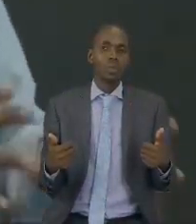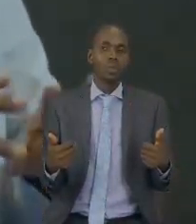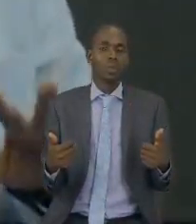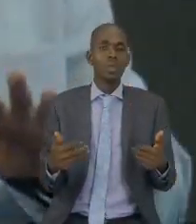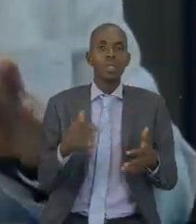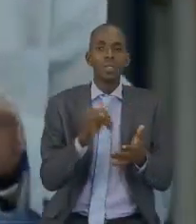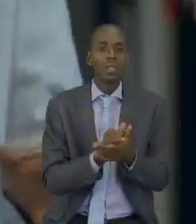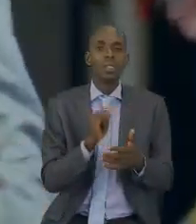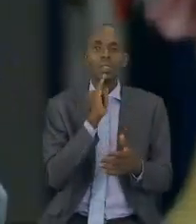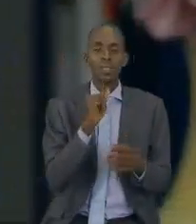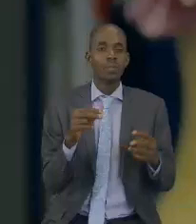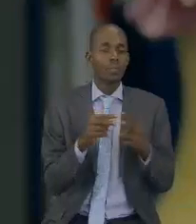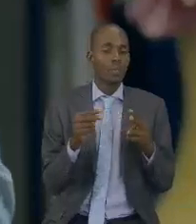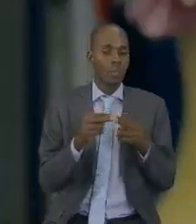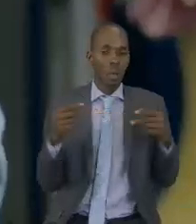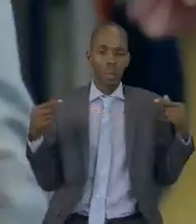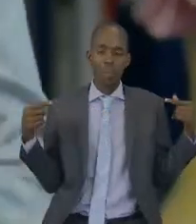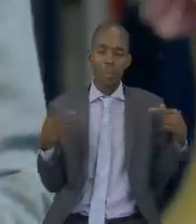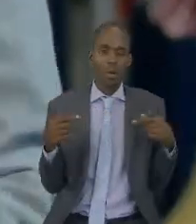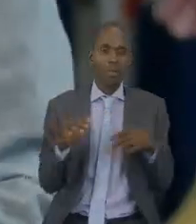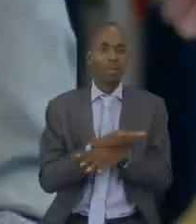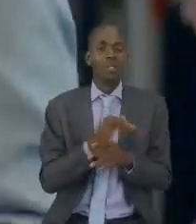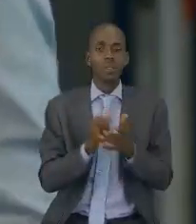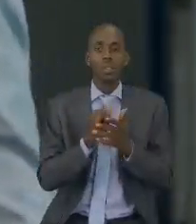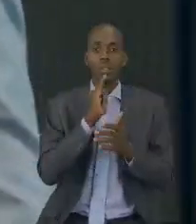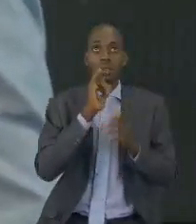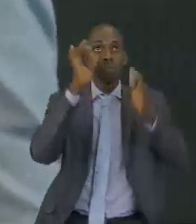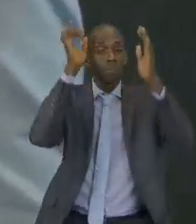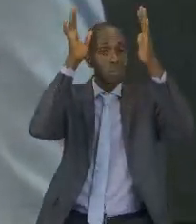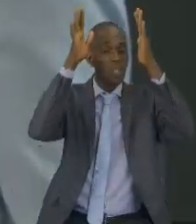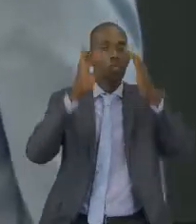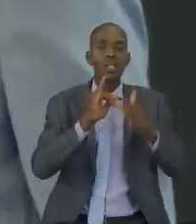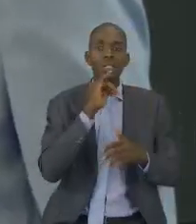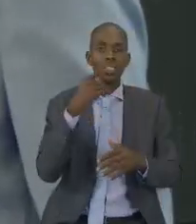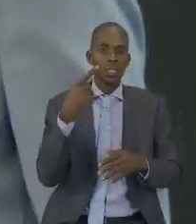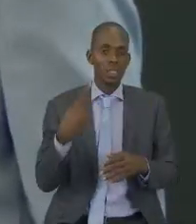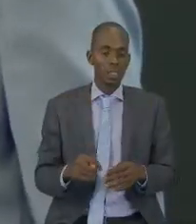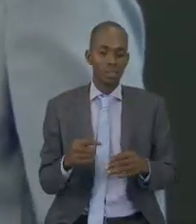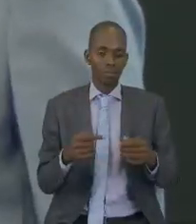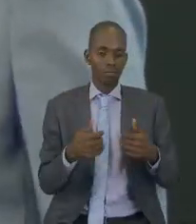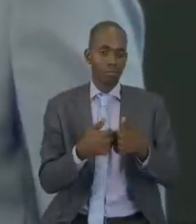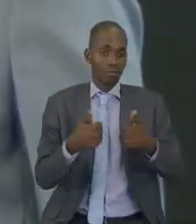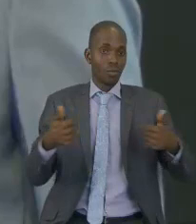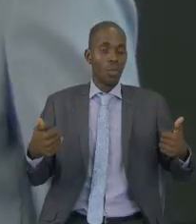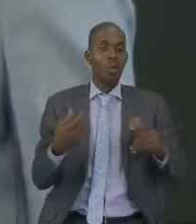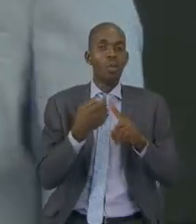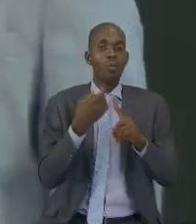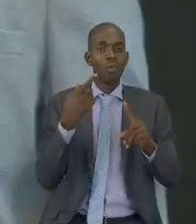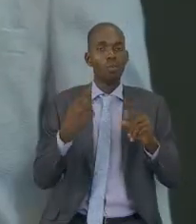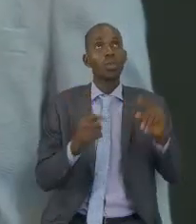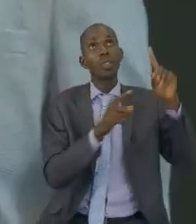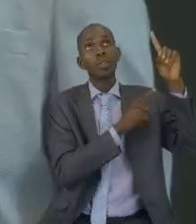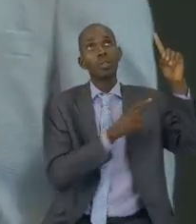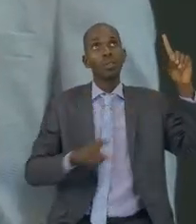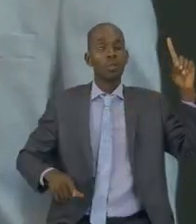is very painful, that is terrible, is the separation from the Lord